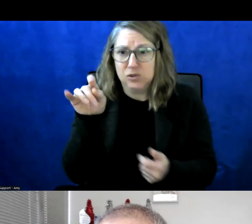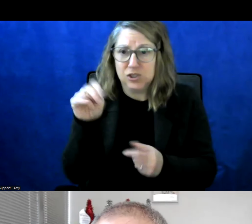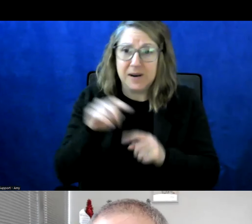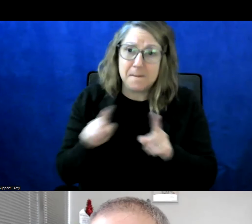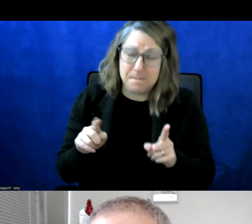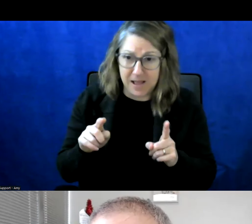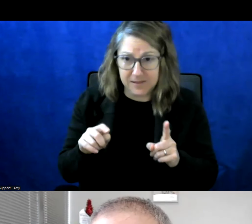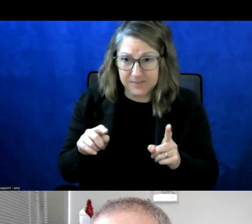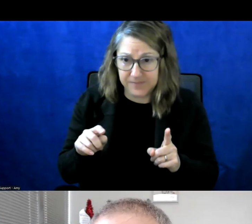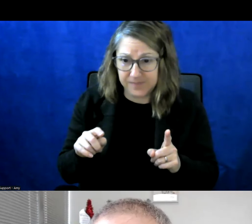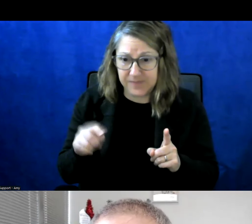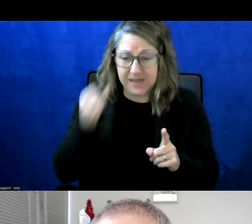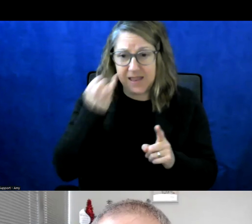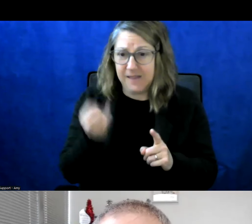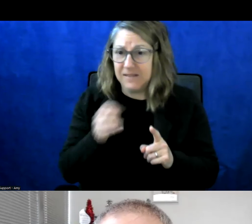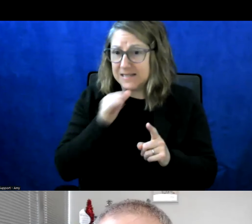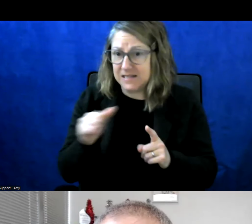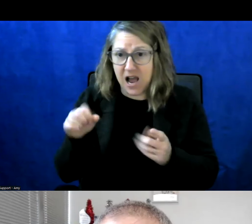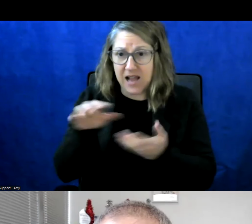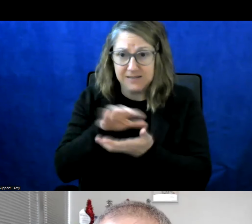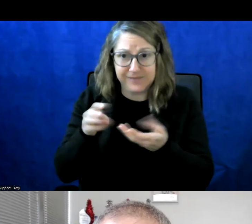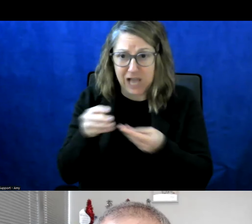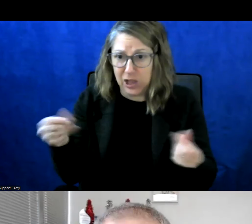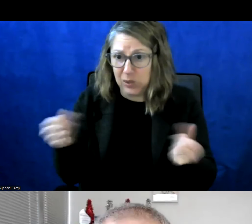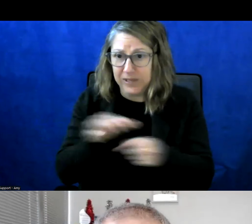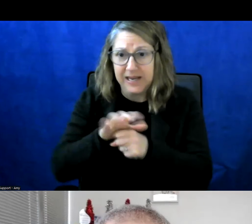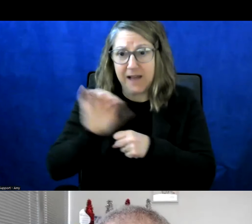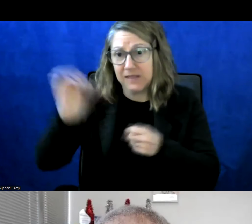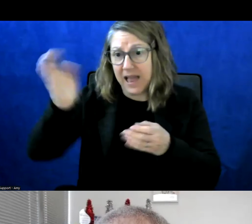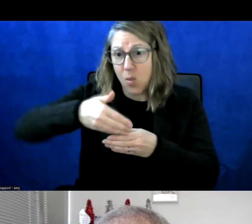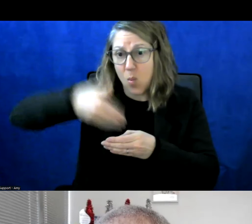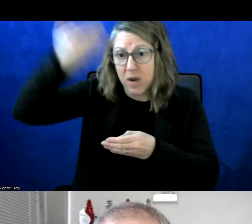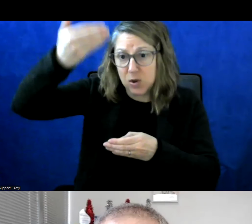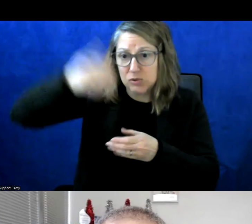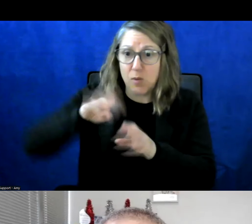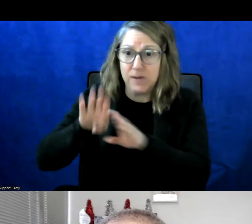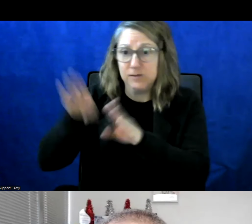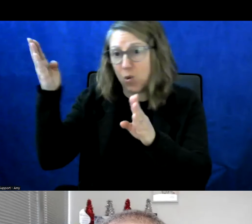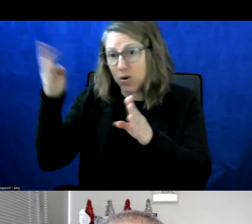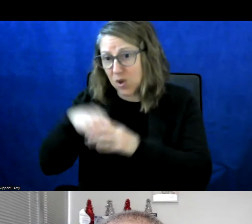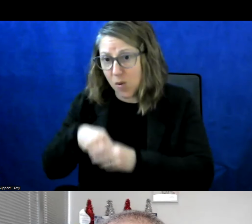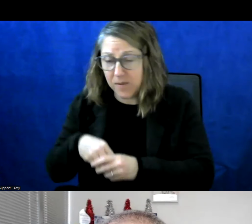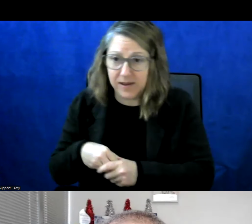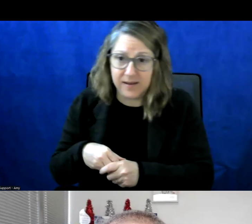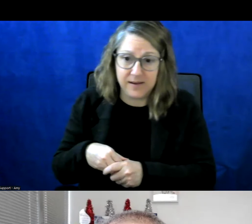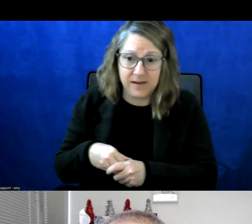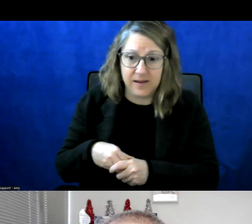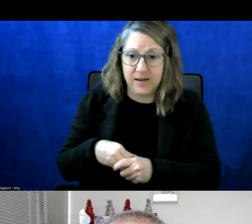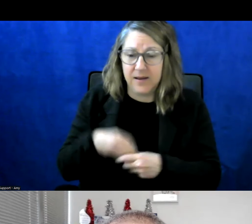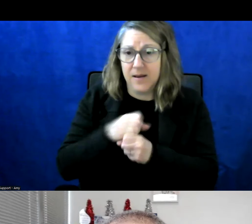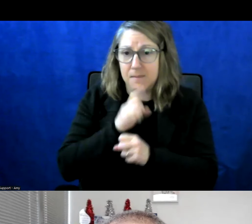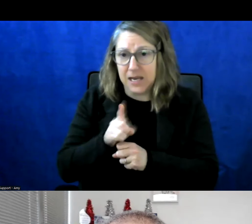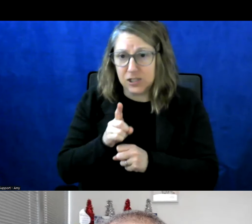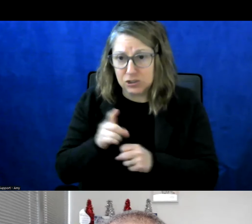being diluted, opening the windows, keeping the doors open, making sure